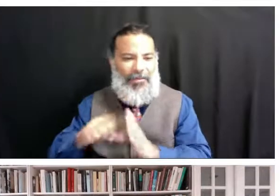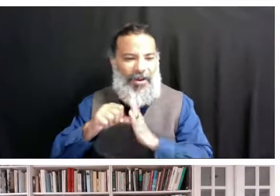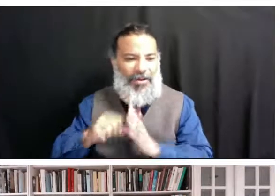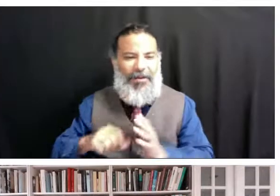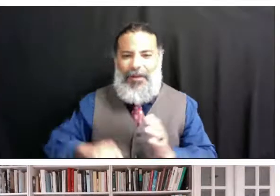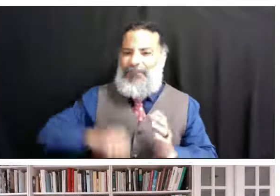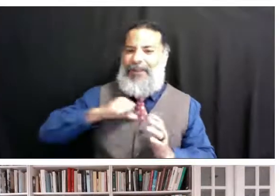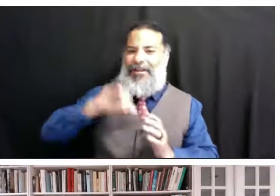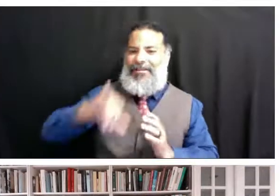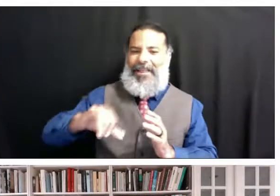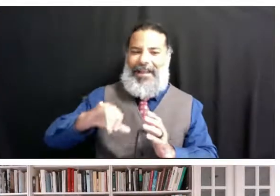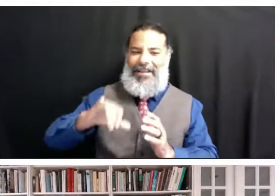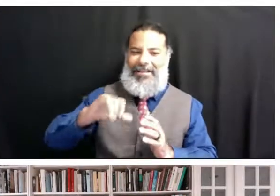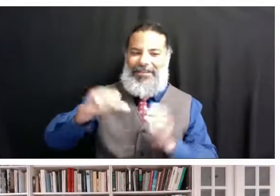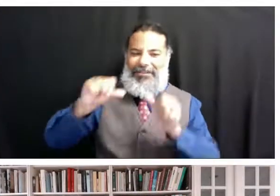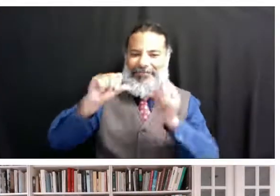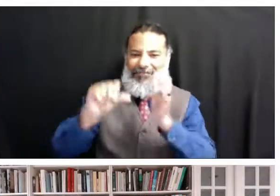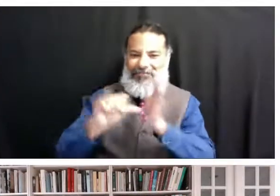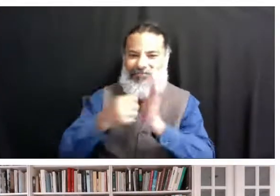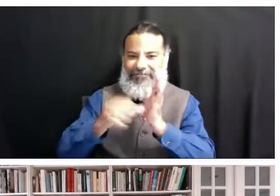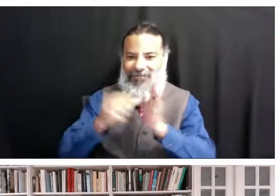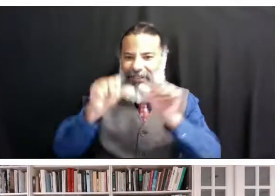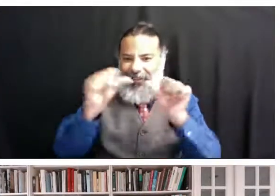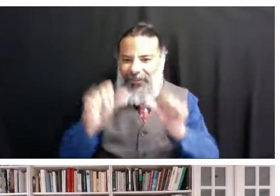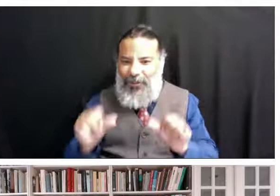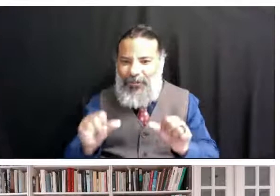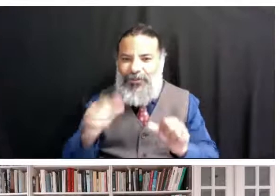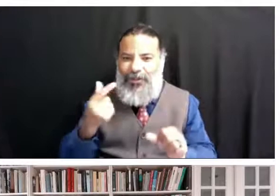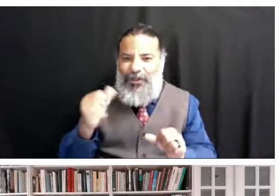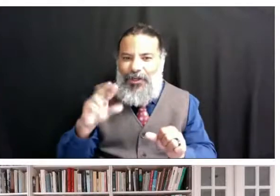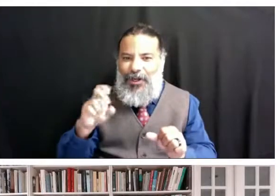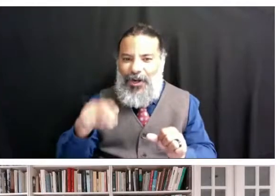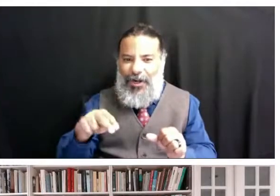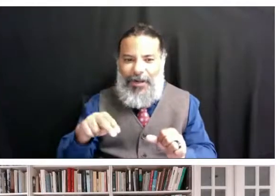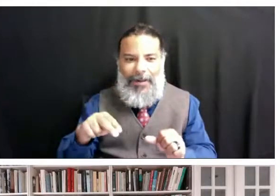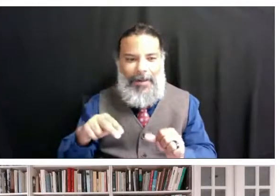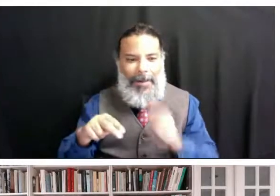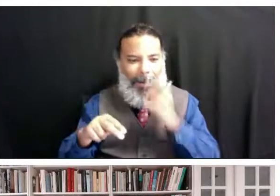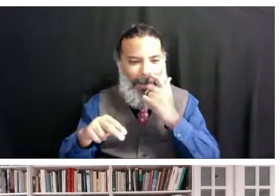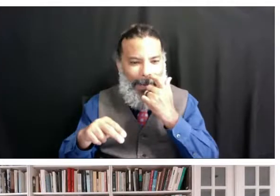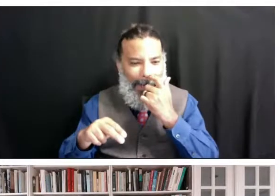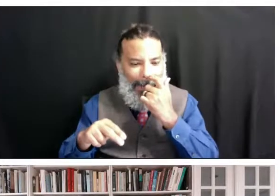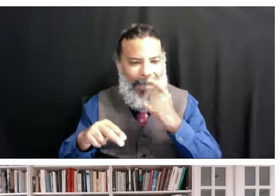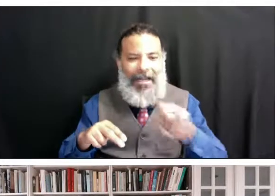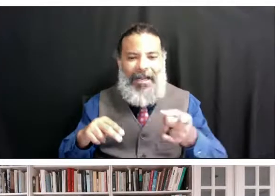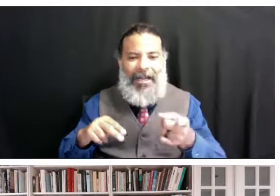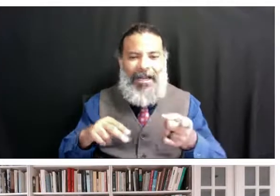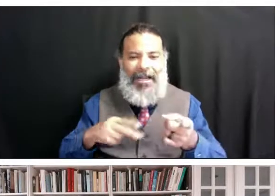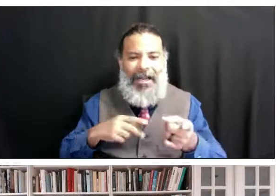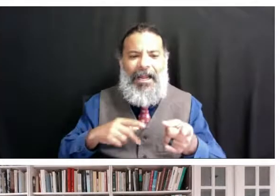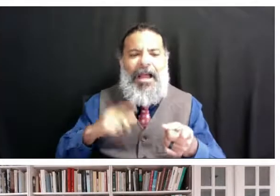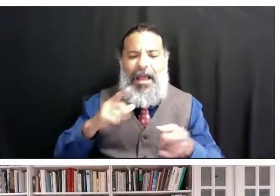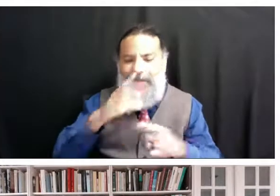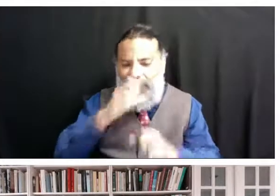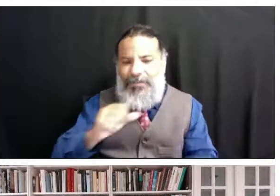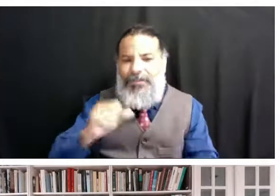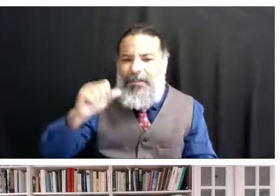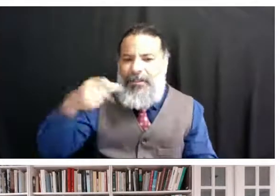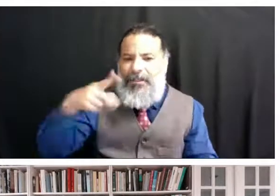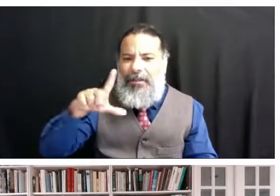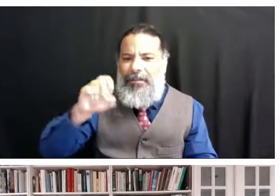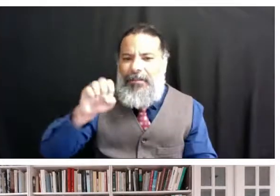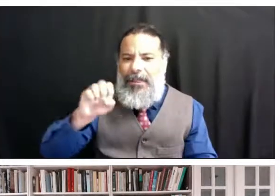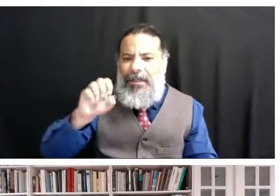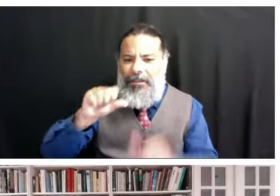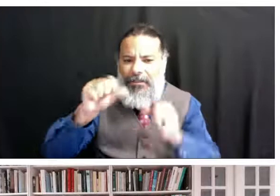of the sculpture garden, so to speak, that we have at the Peale. I'm interested in the Peale sculpture garden because